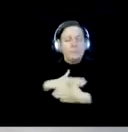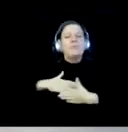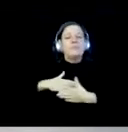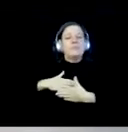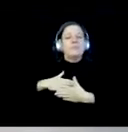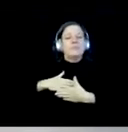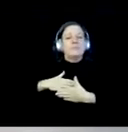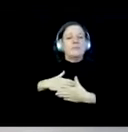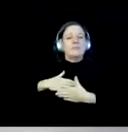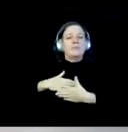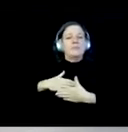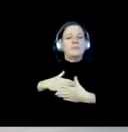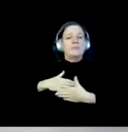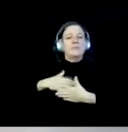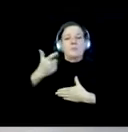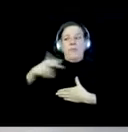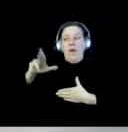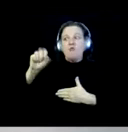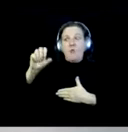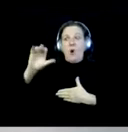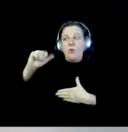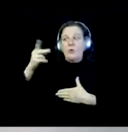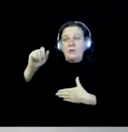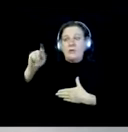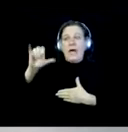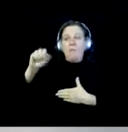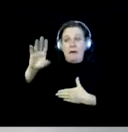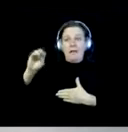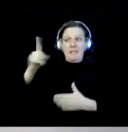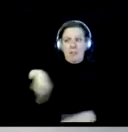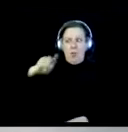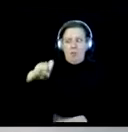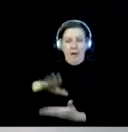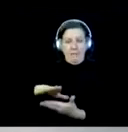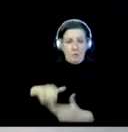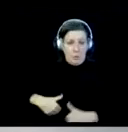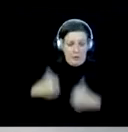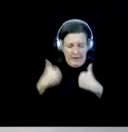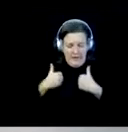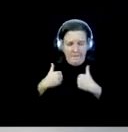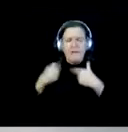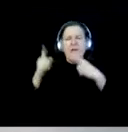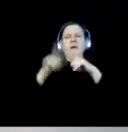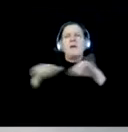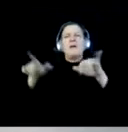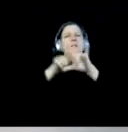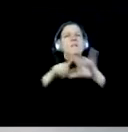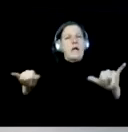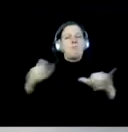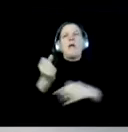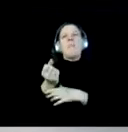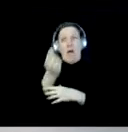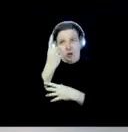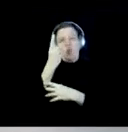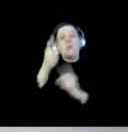of gross capitalism that we have to live in, while also seeing what it's doing, and then sort